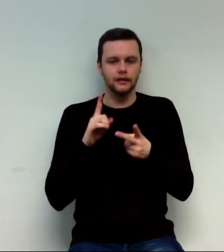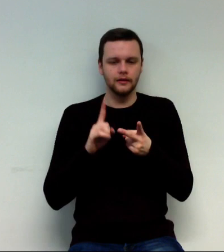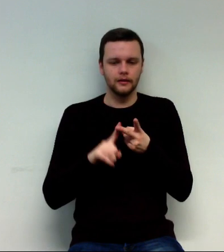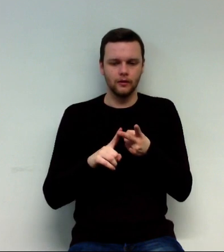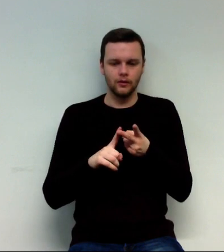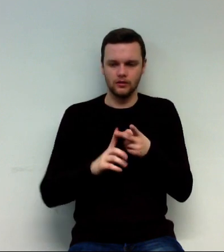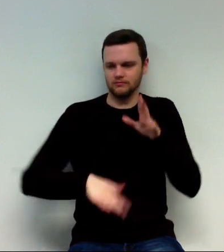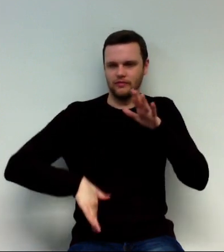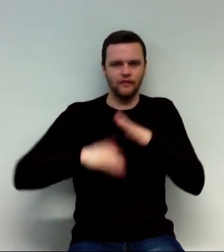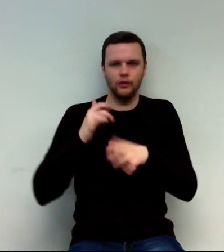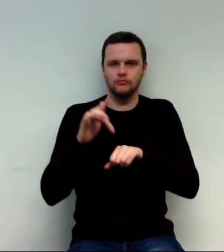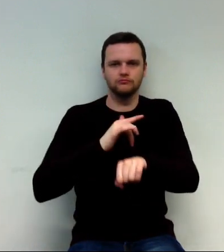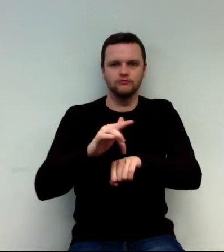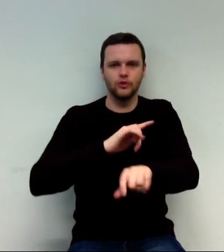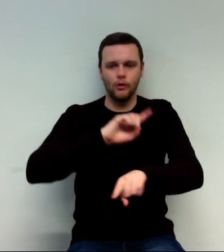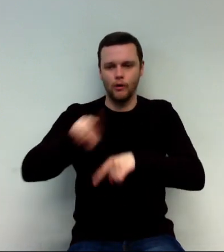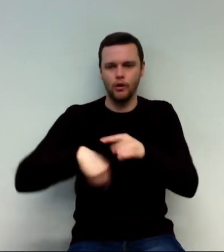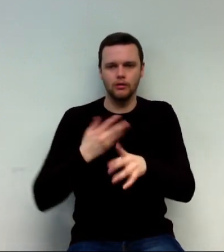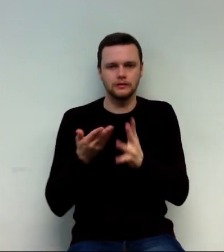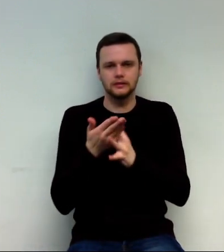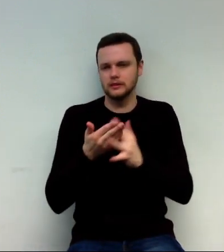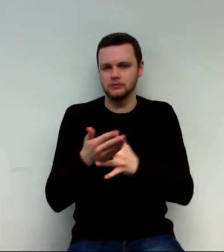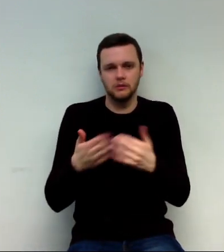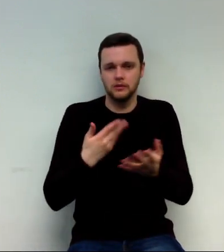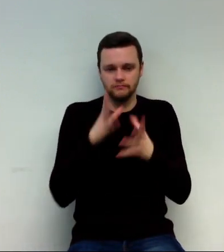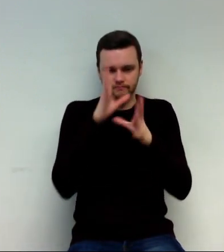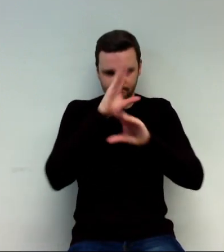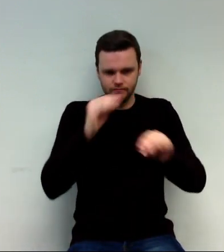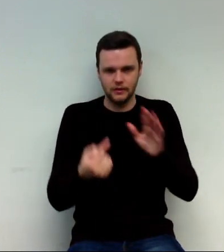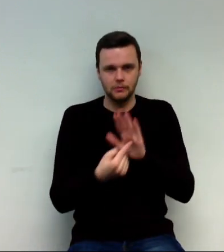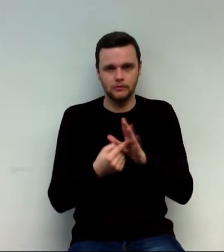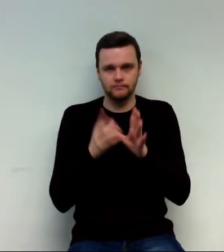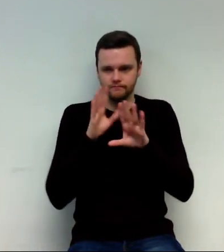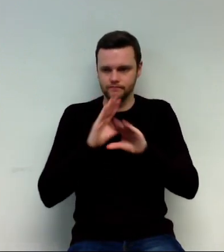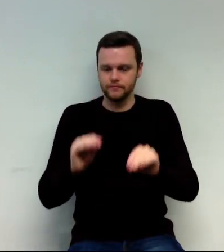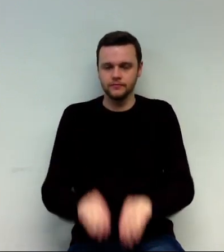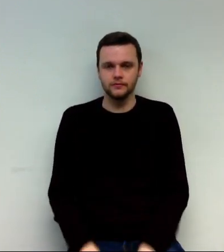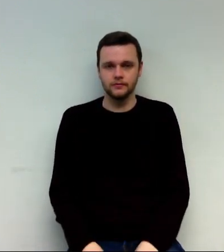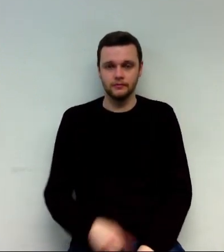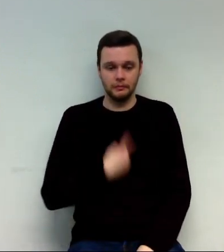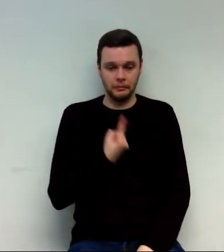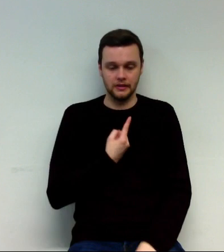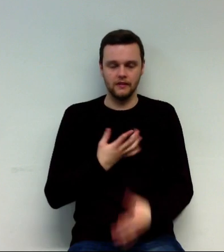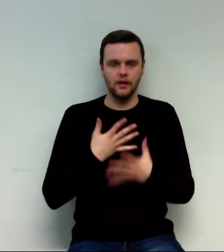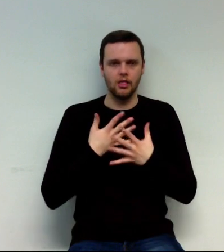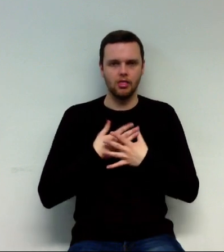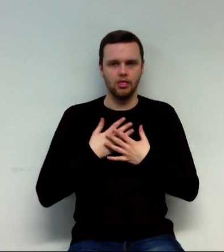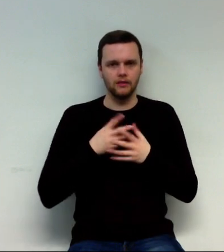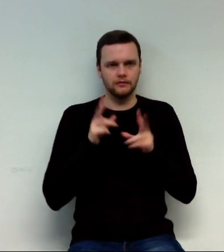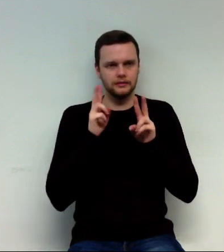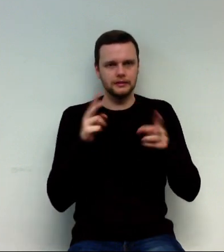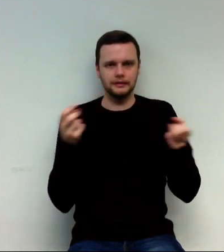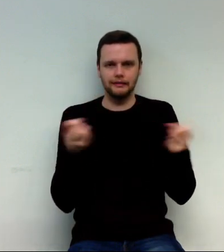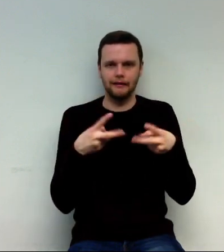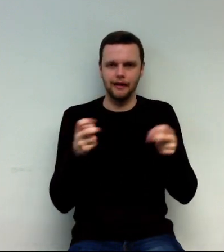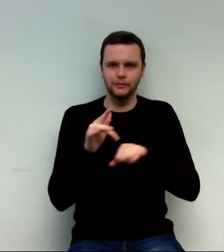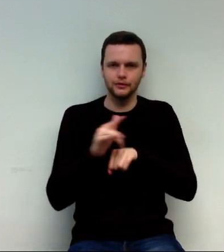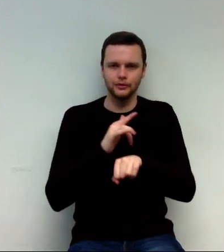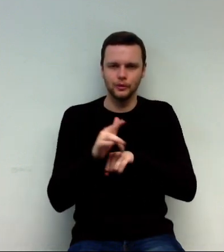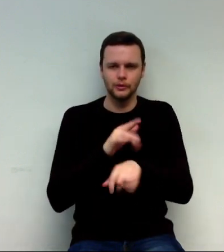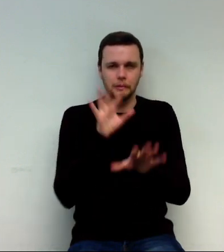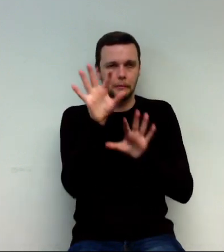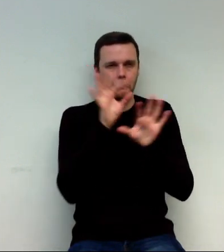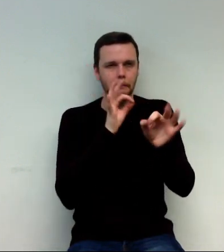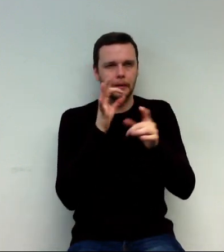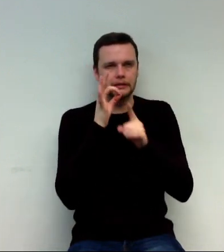is accessible, that's going to help for all your audience. So I personally, I love going to caption shows because you pick up so much more, you pick up details